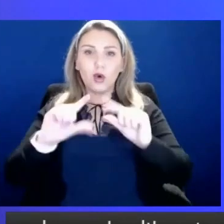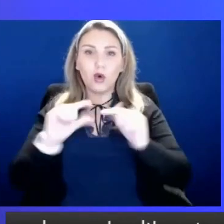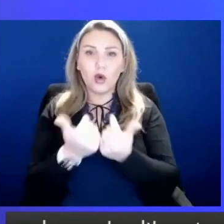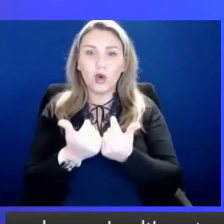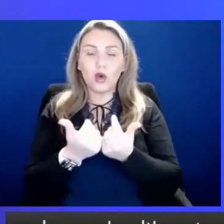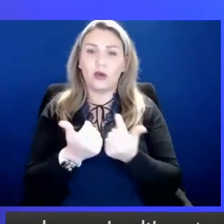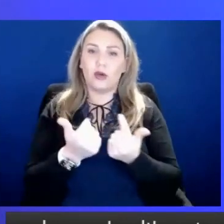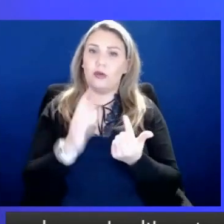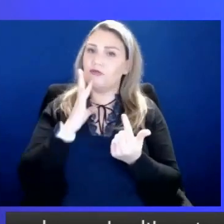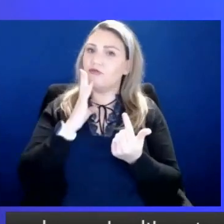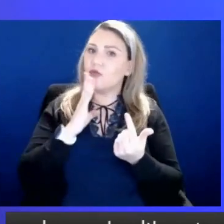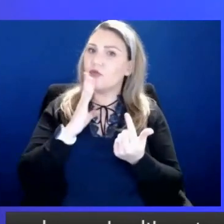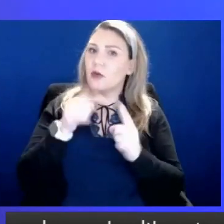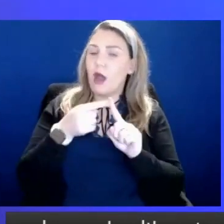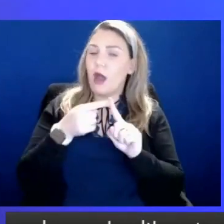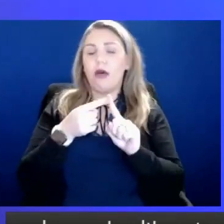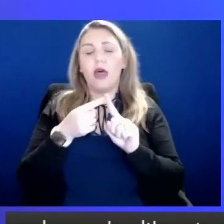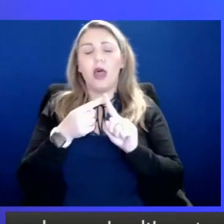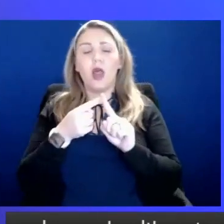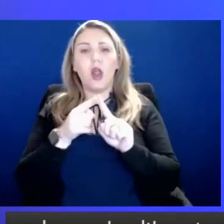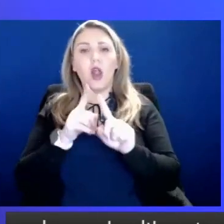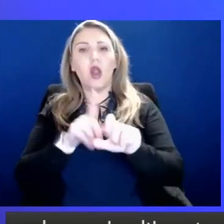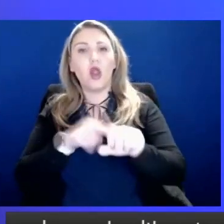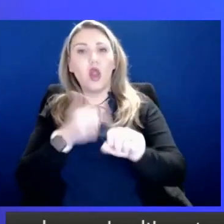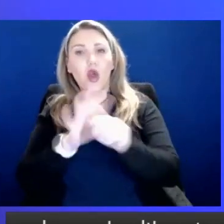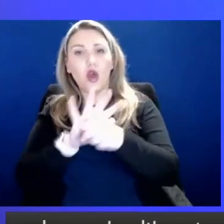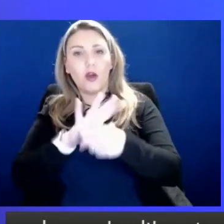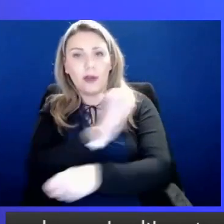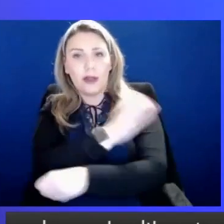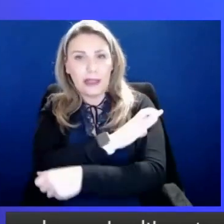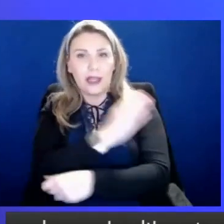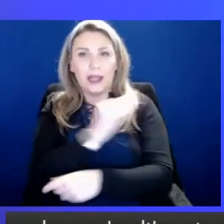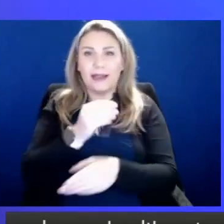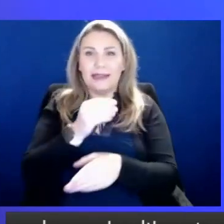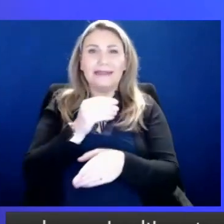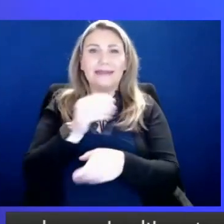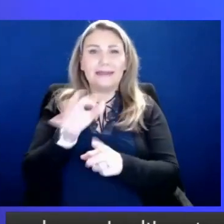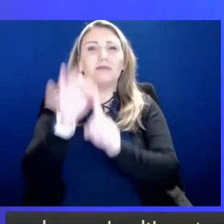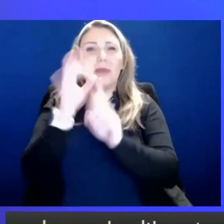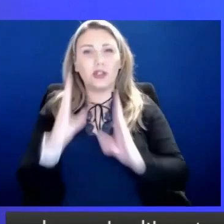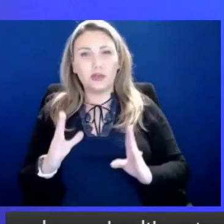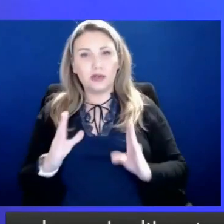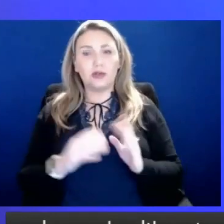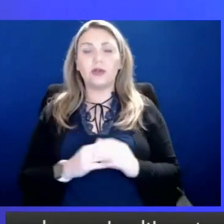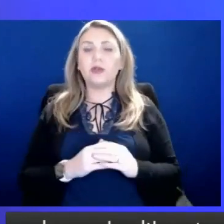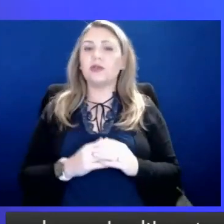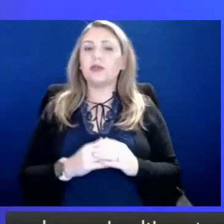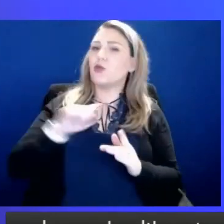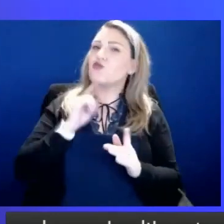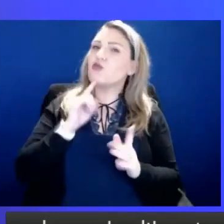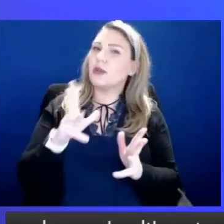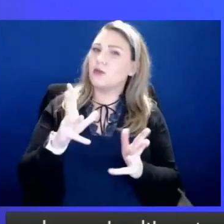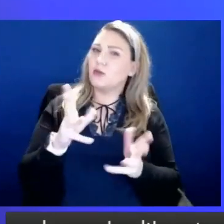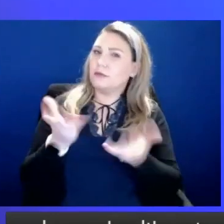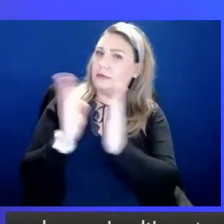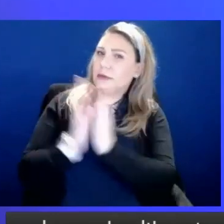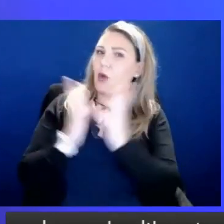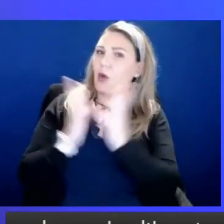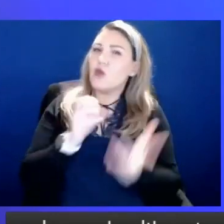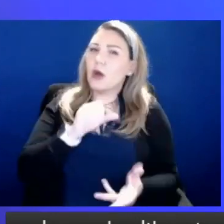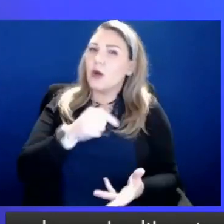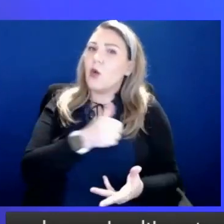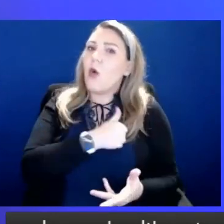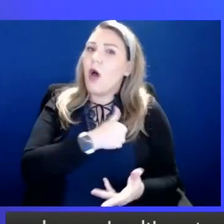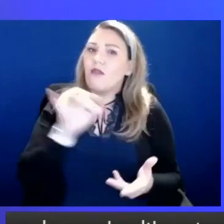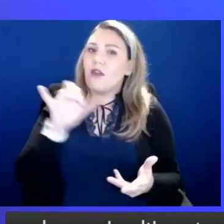long COVID clinic, if you will, and the specialists, we were kind of looking to them to give us what the qualifiers were. And